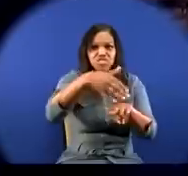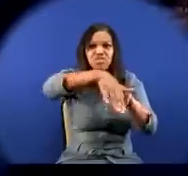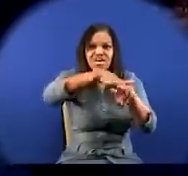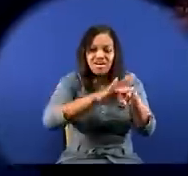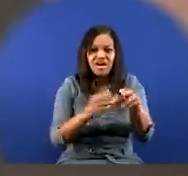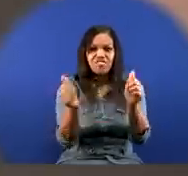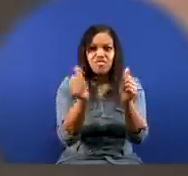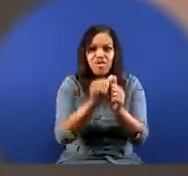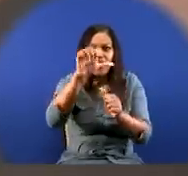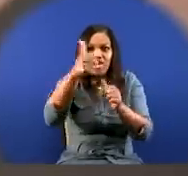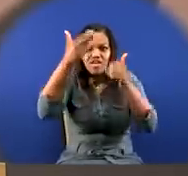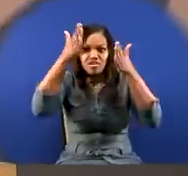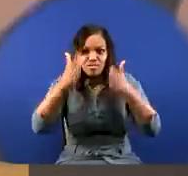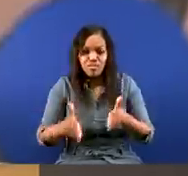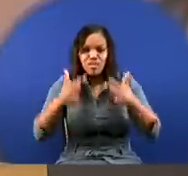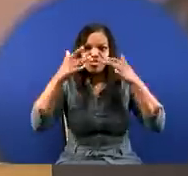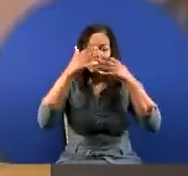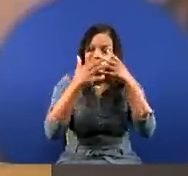the blood.